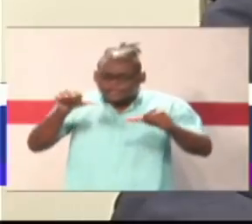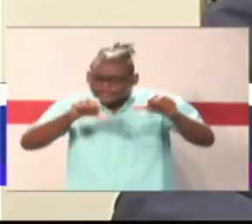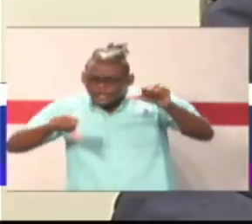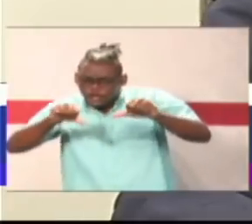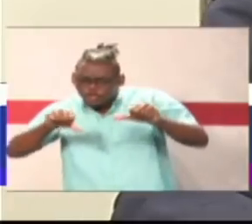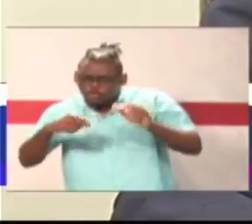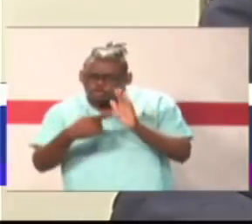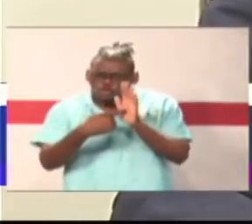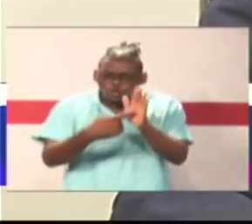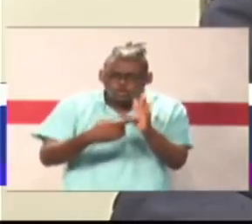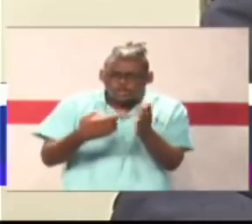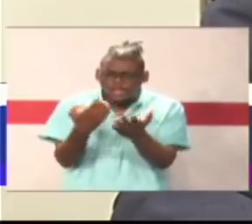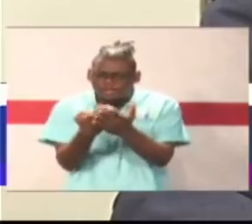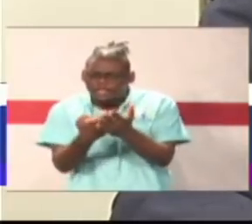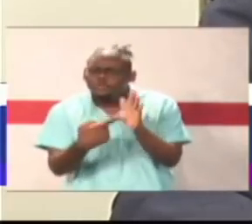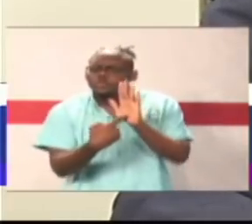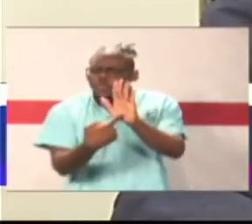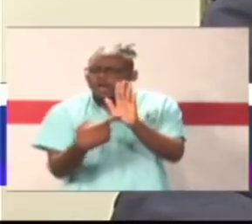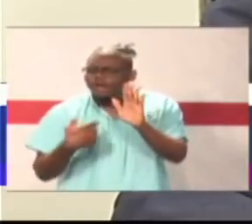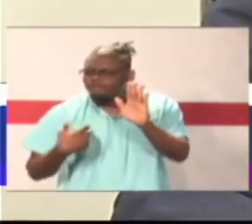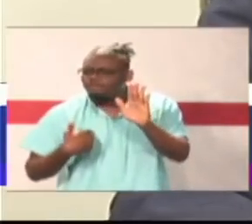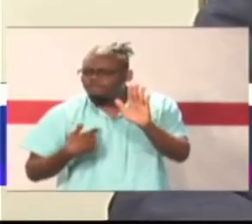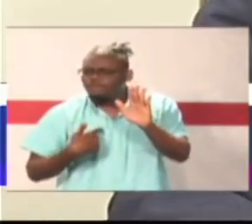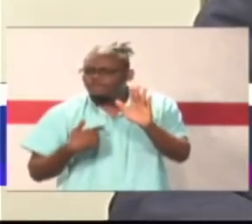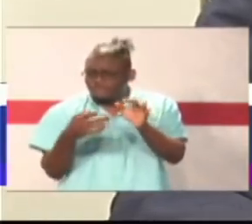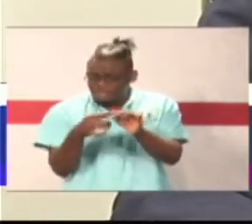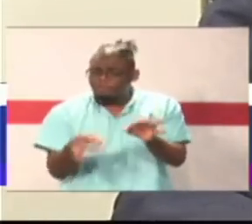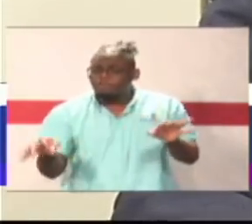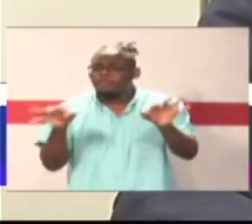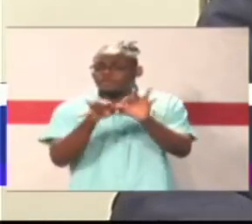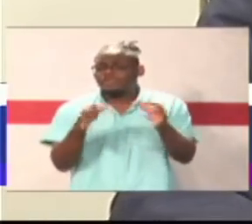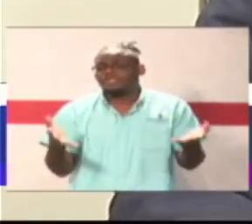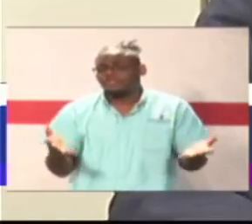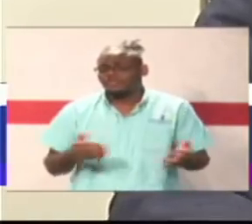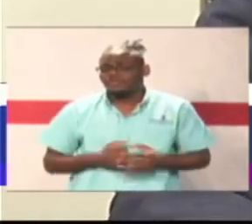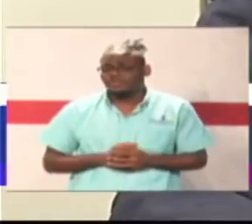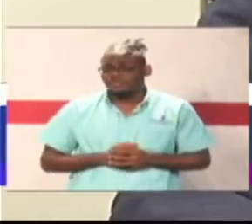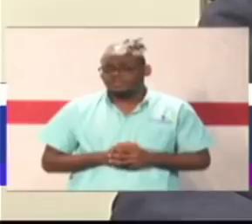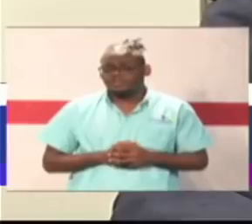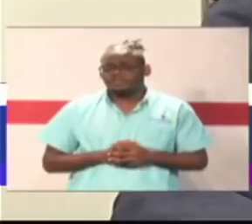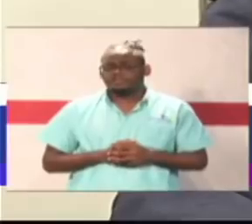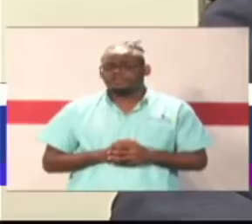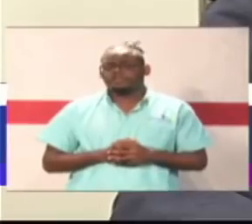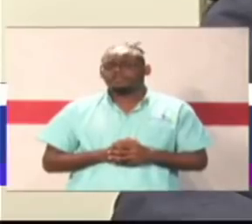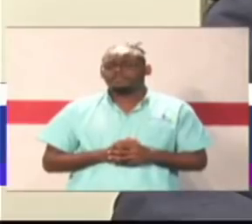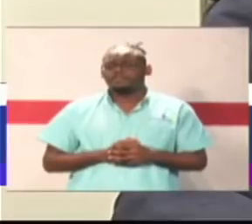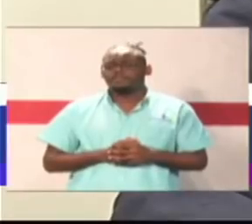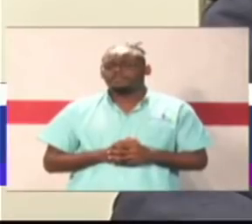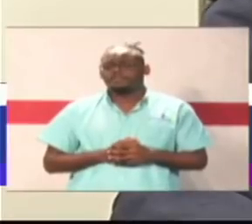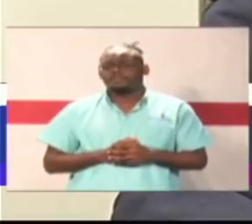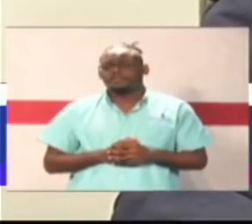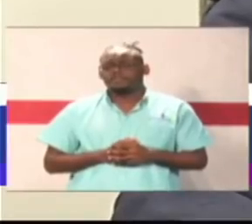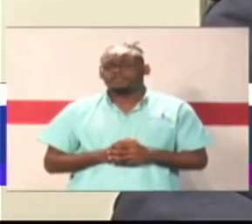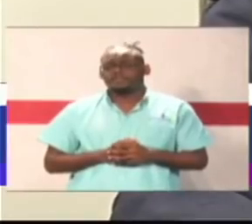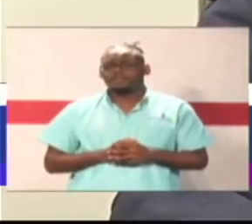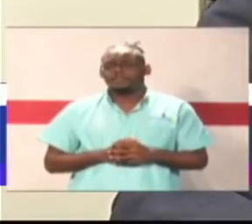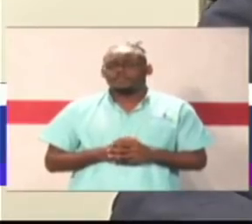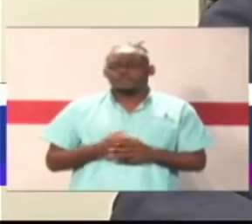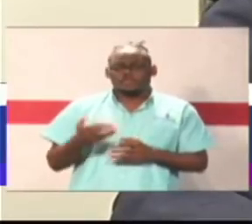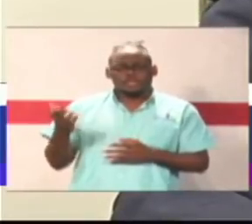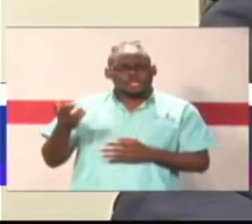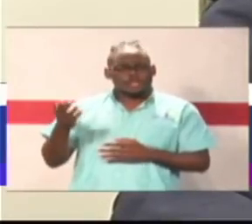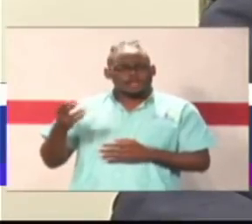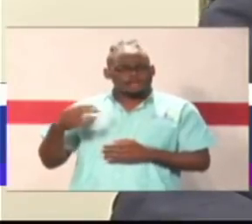there, and the science and the evidence is being shared on the ground at the health centers with your doctors, with your